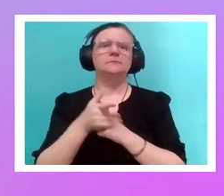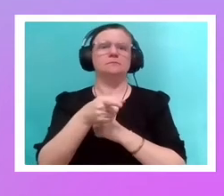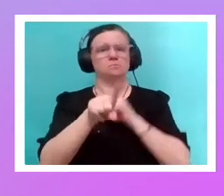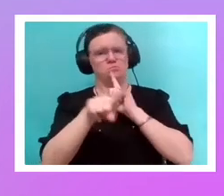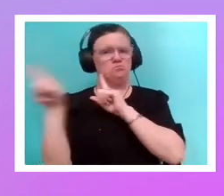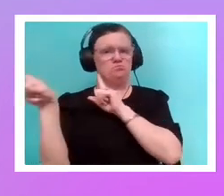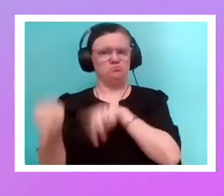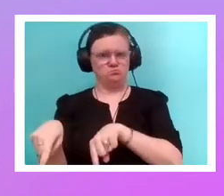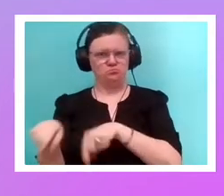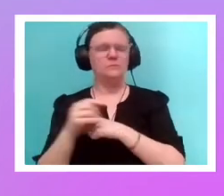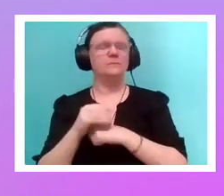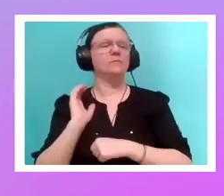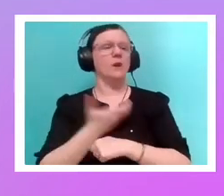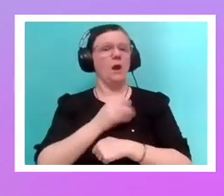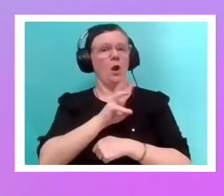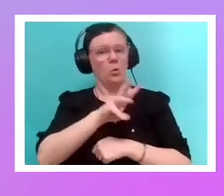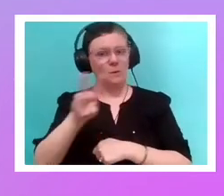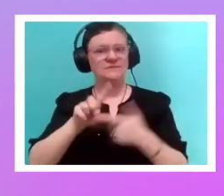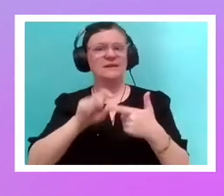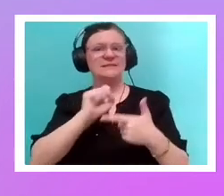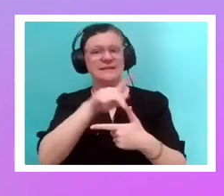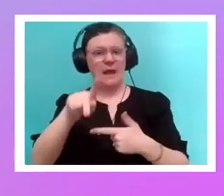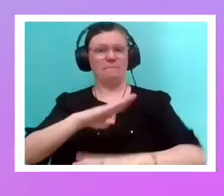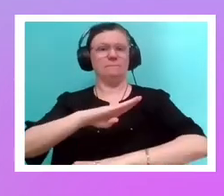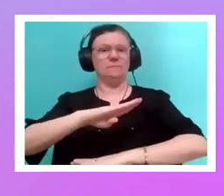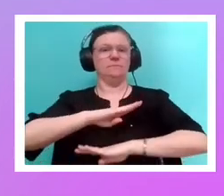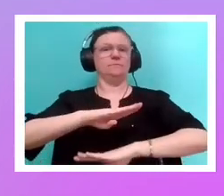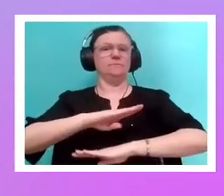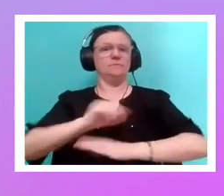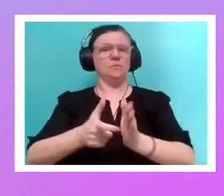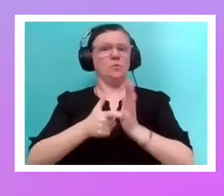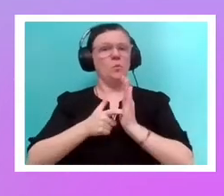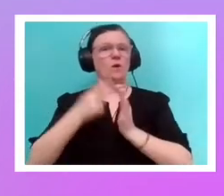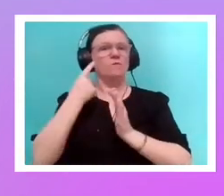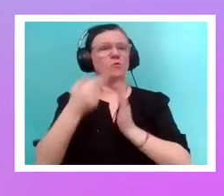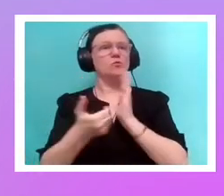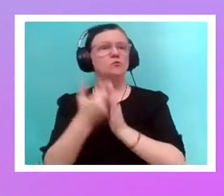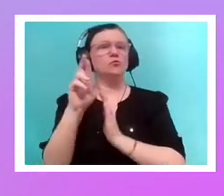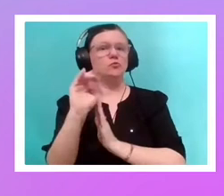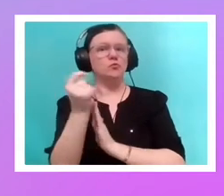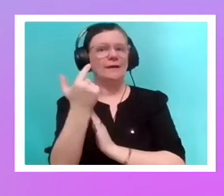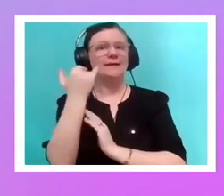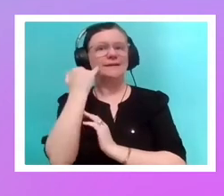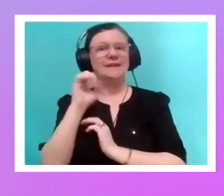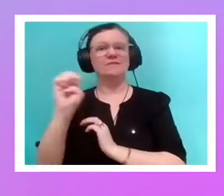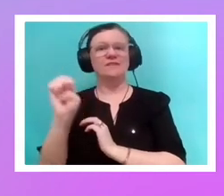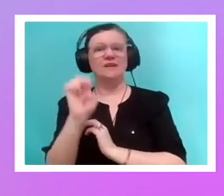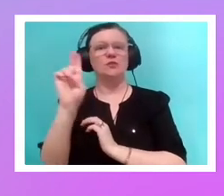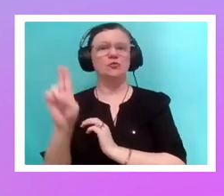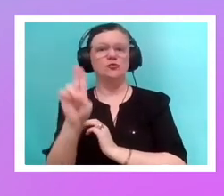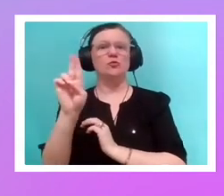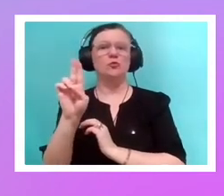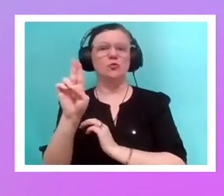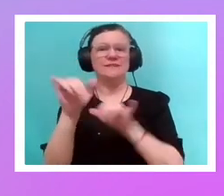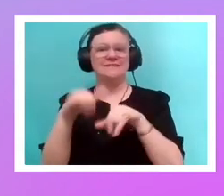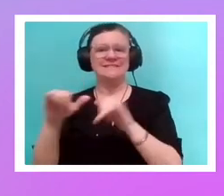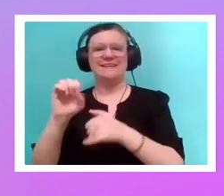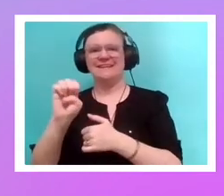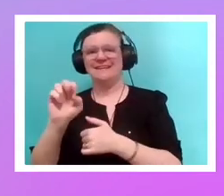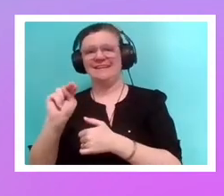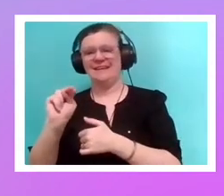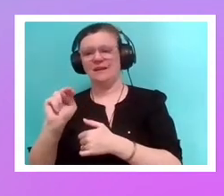public sector websites or apps will meet the requirements of the new regulations if they meet European Accessibility Standard